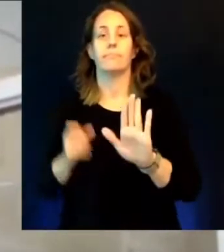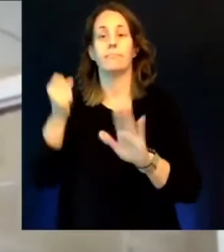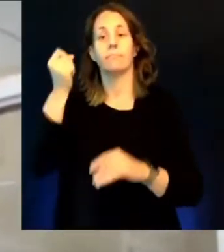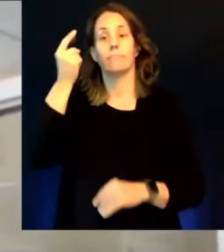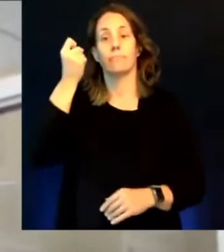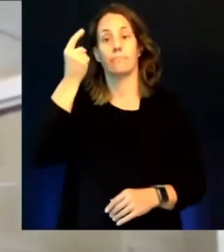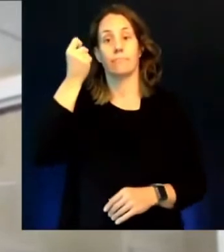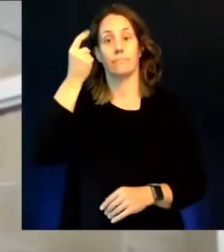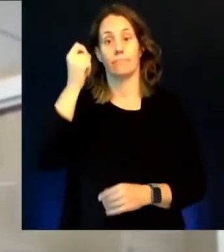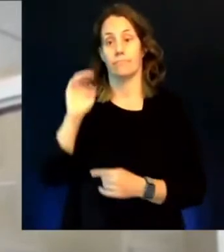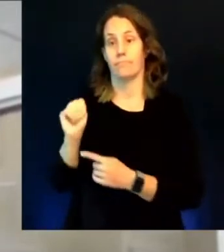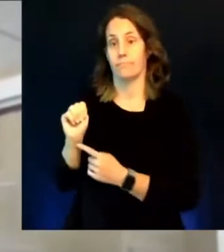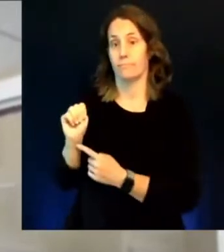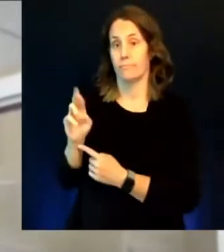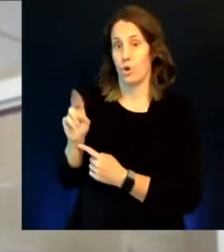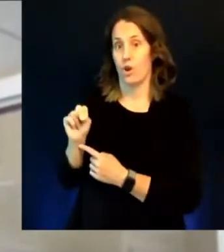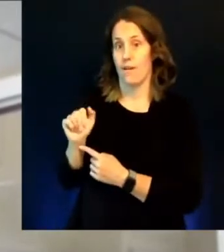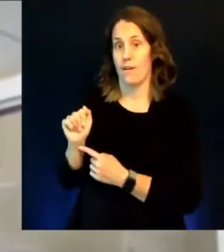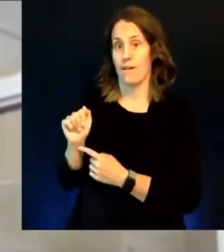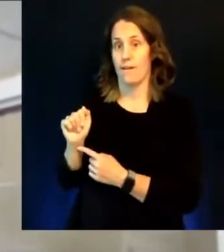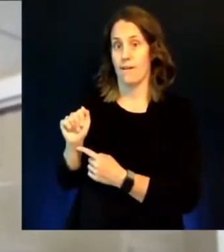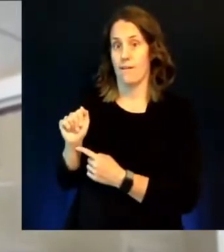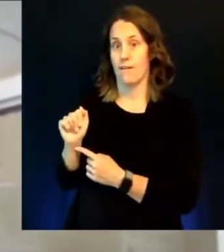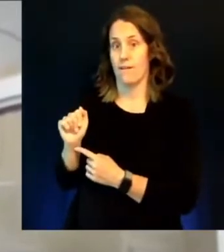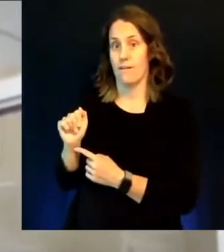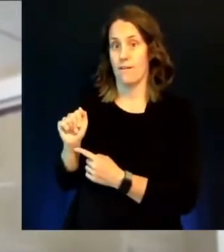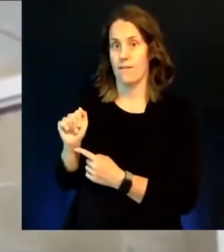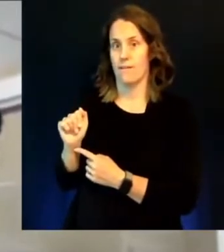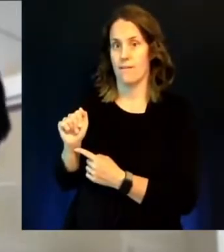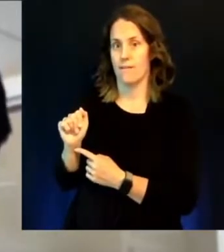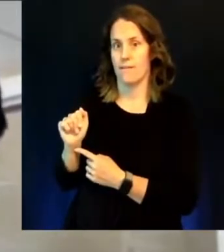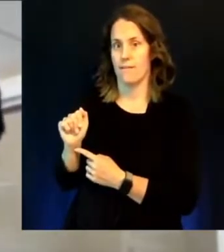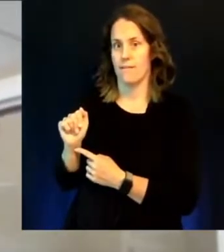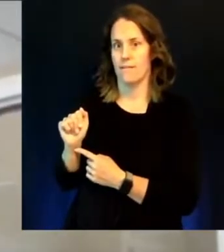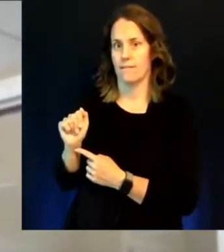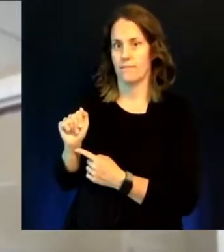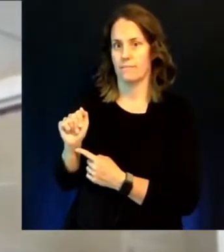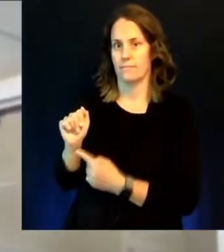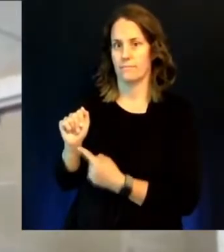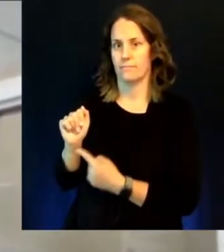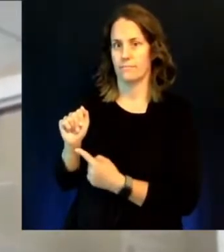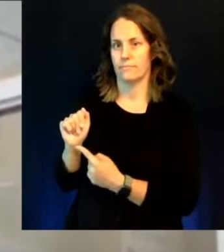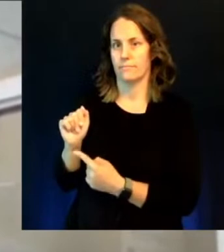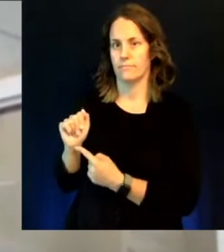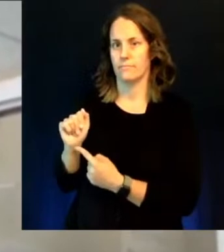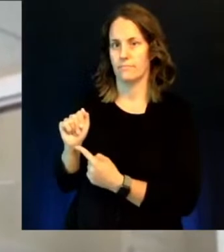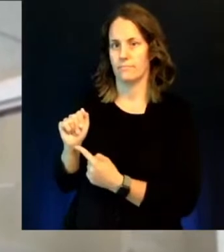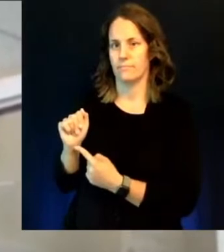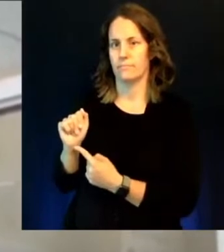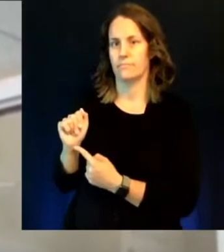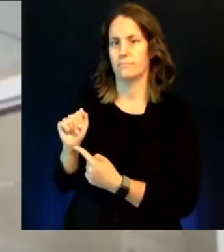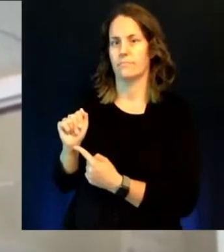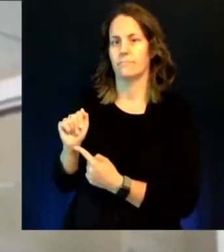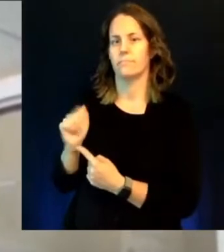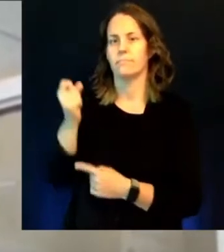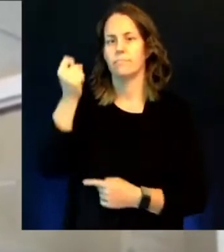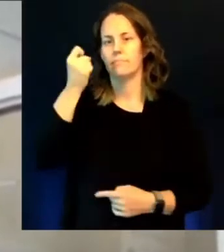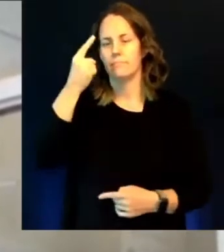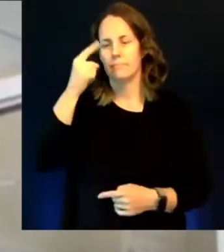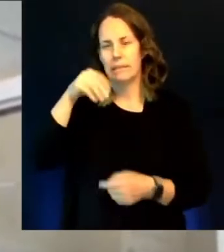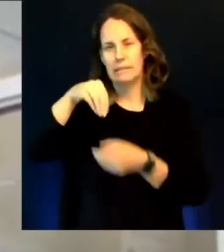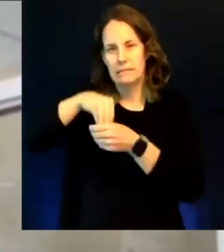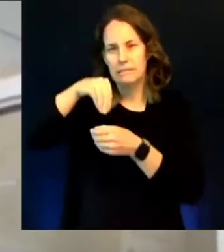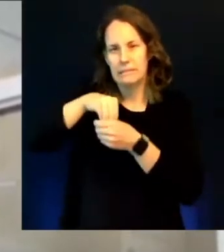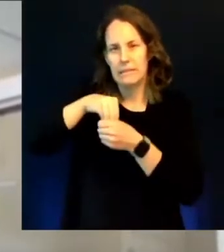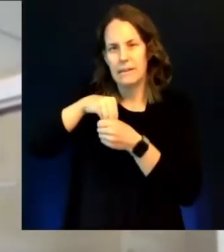new. The mRNA vaccines use a segment of genetic material, which gets essentially translated